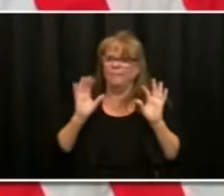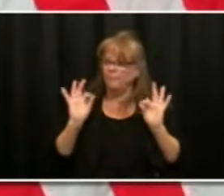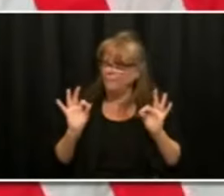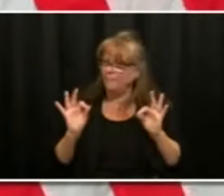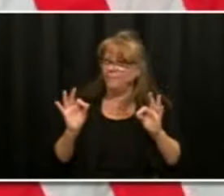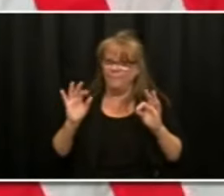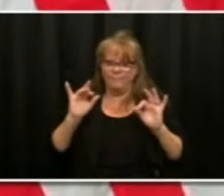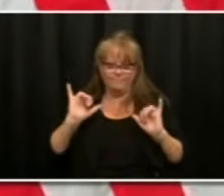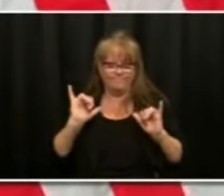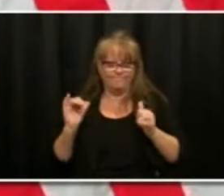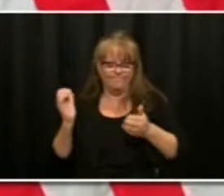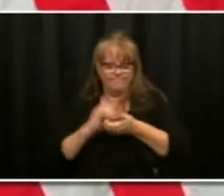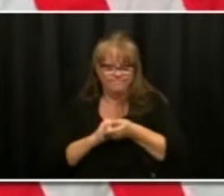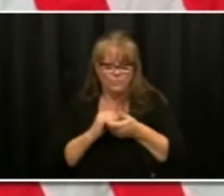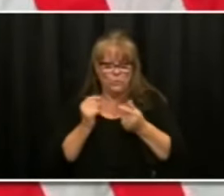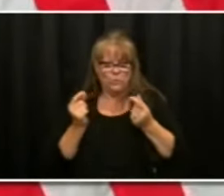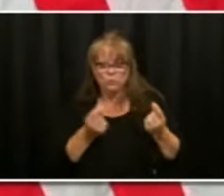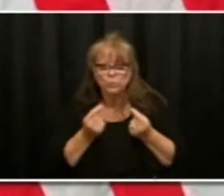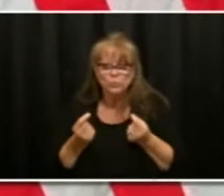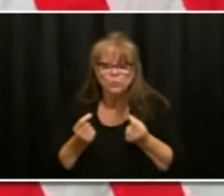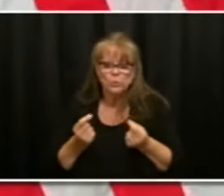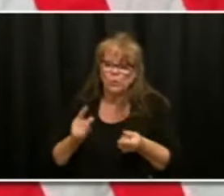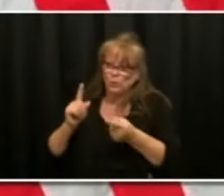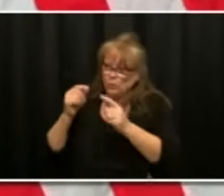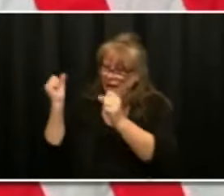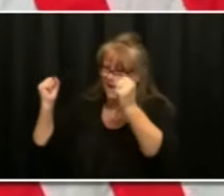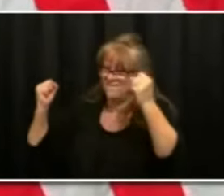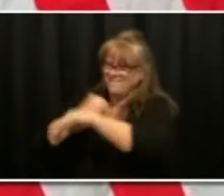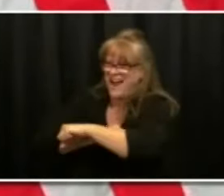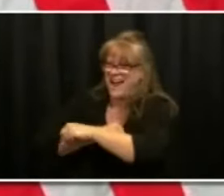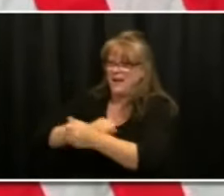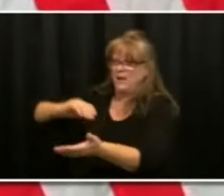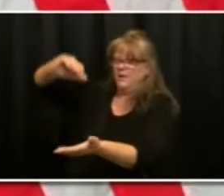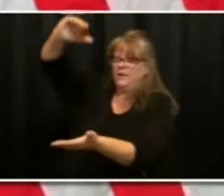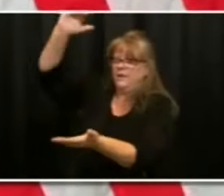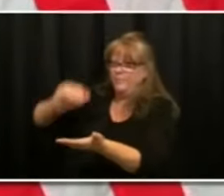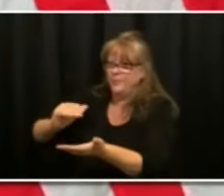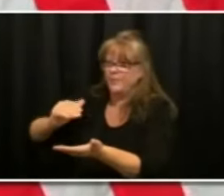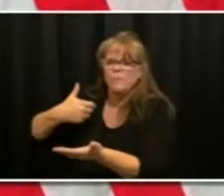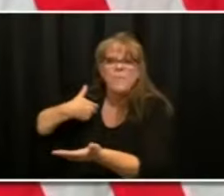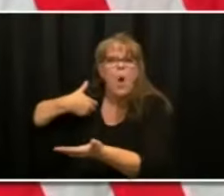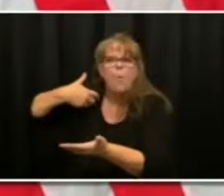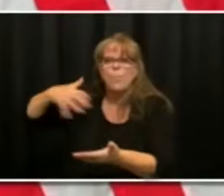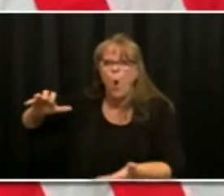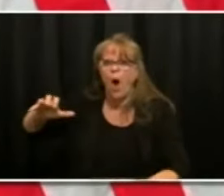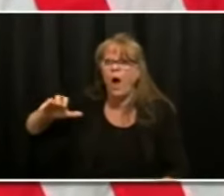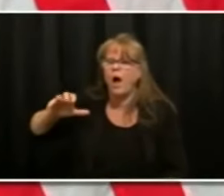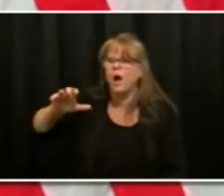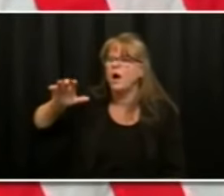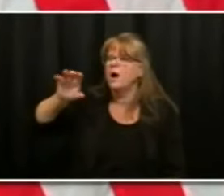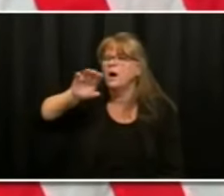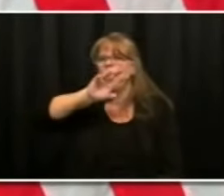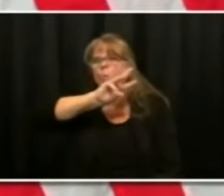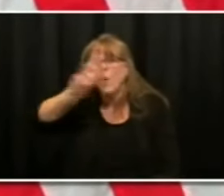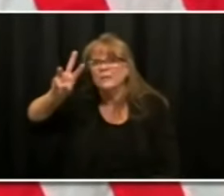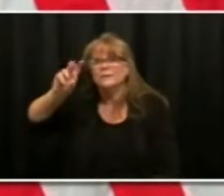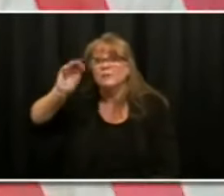exponential and overwhelms Western Colorado's ability to provide care at the level we expect in our hospitals.